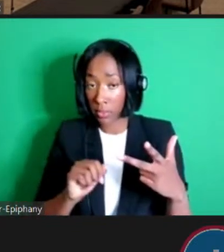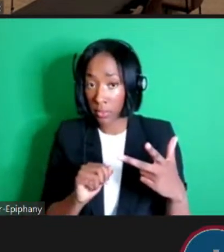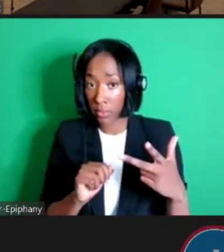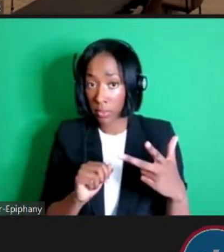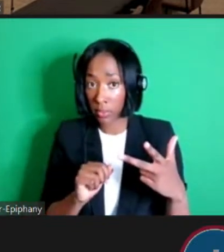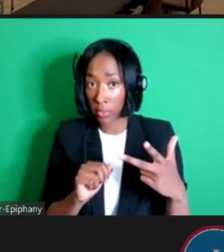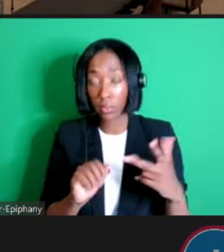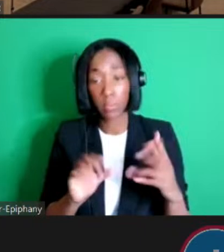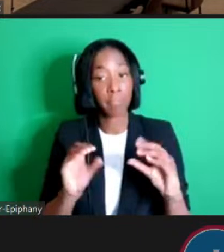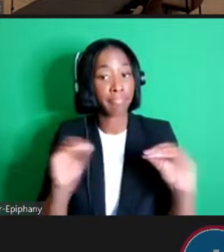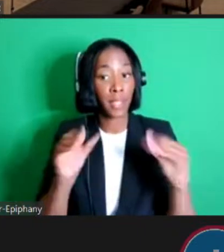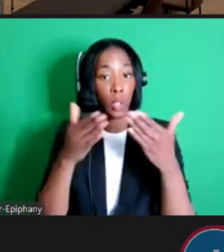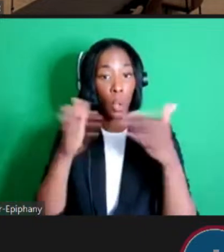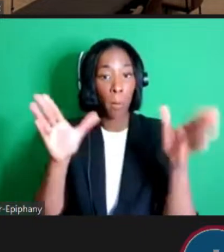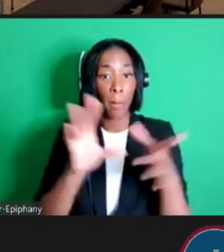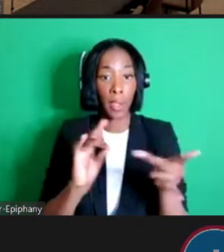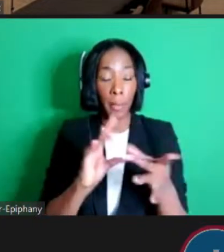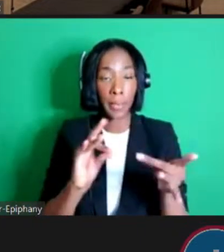No public comment.